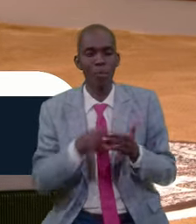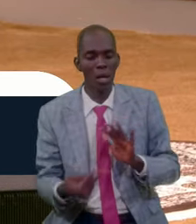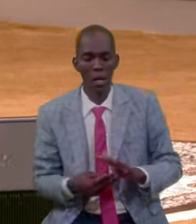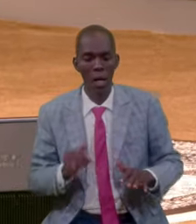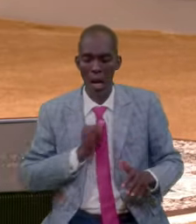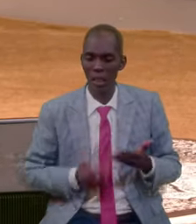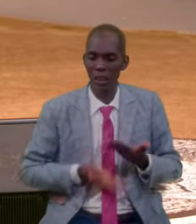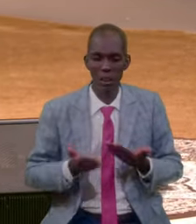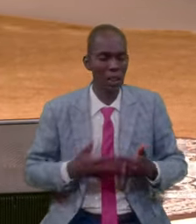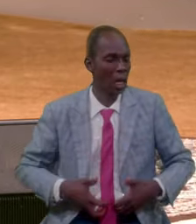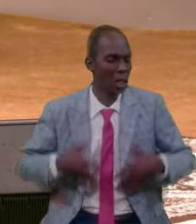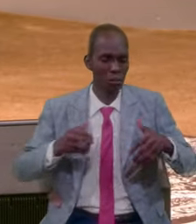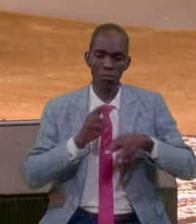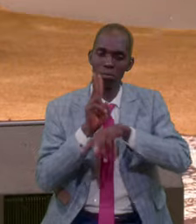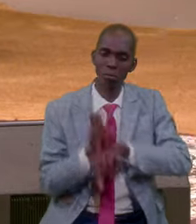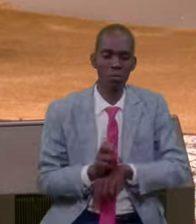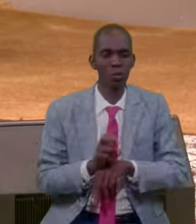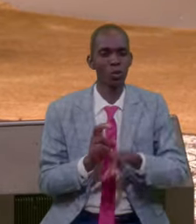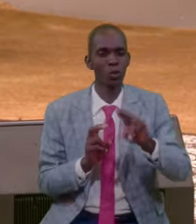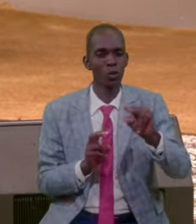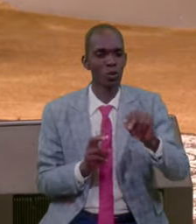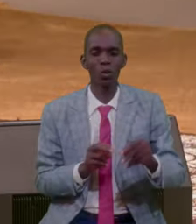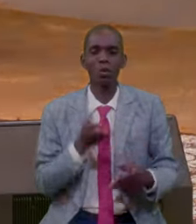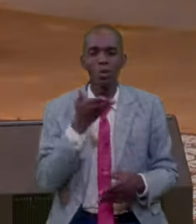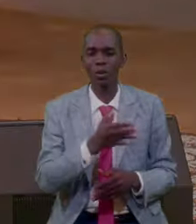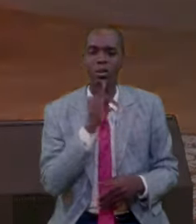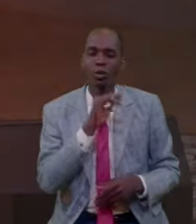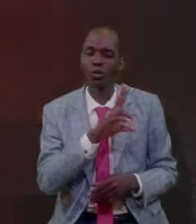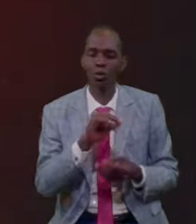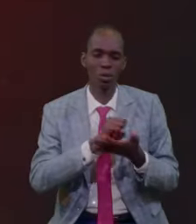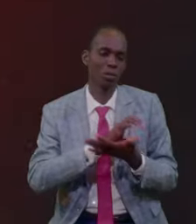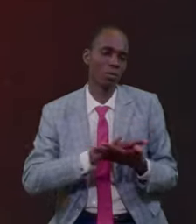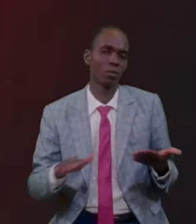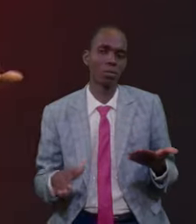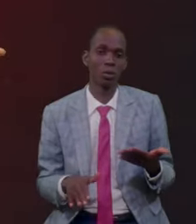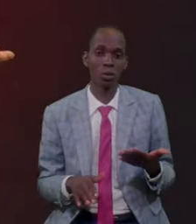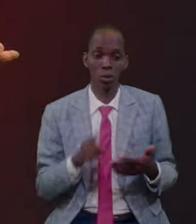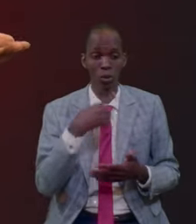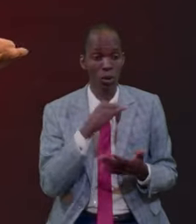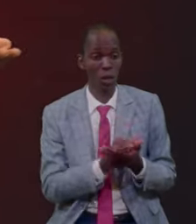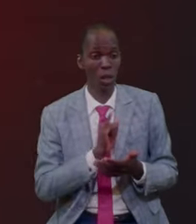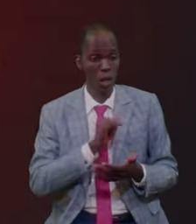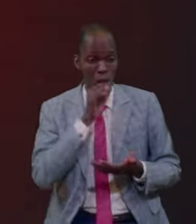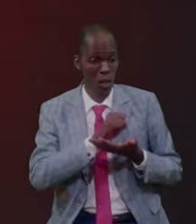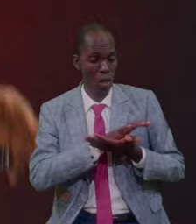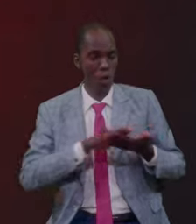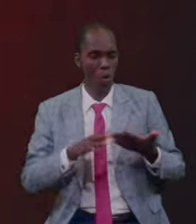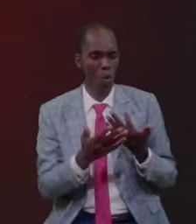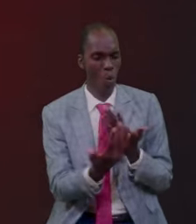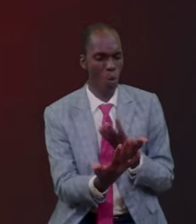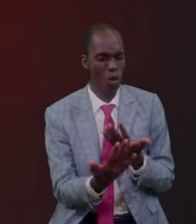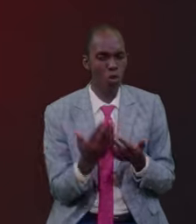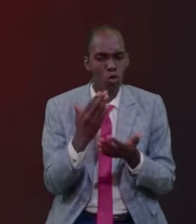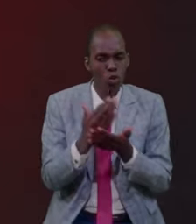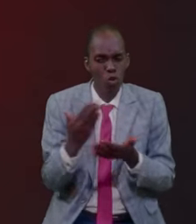annoyed. There's no sanctification there. Wait until something rubs them the other way, the